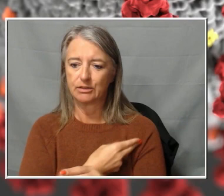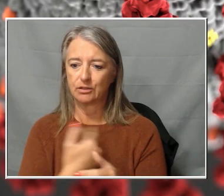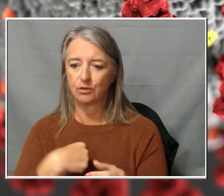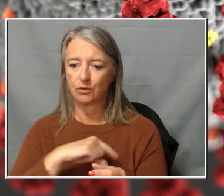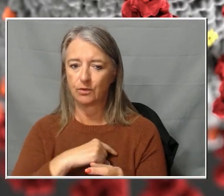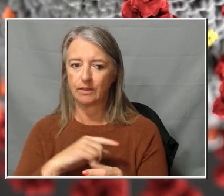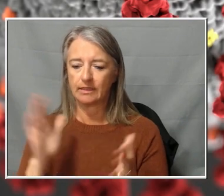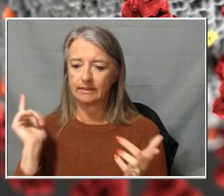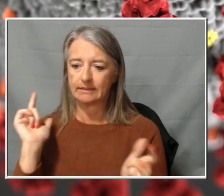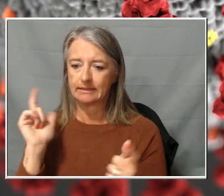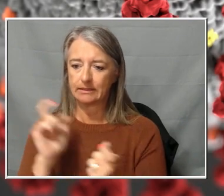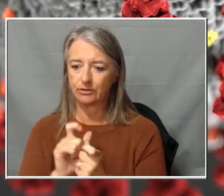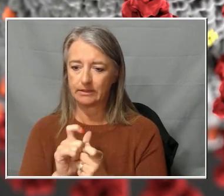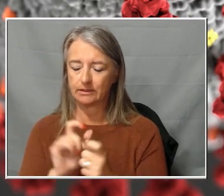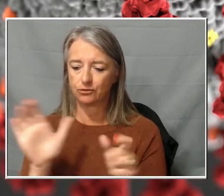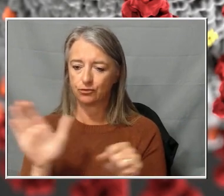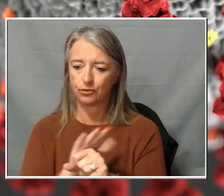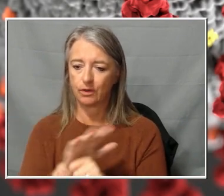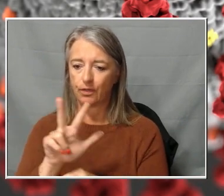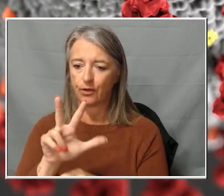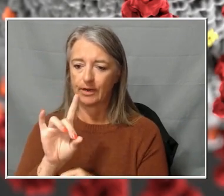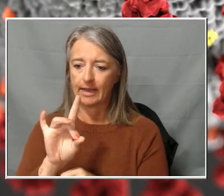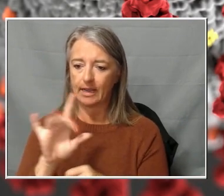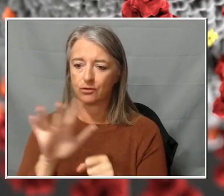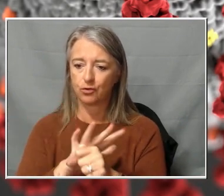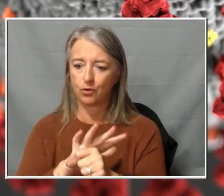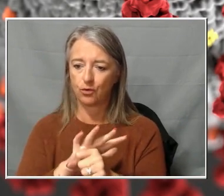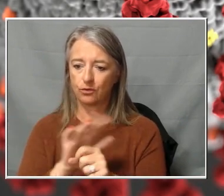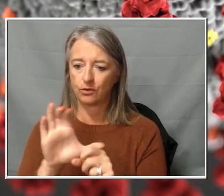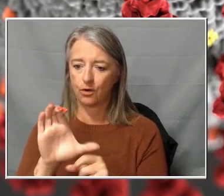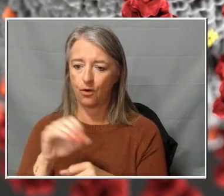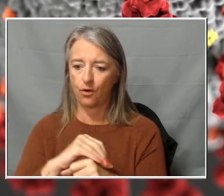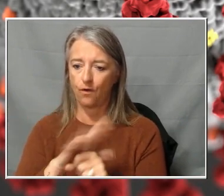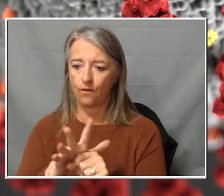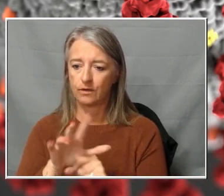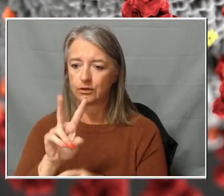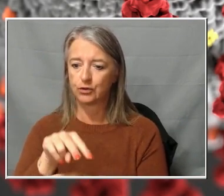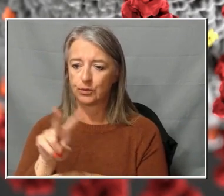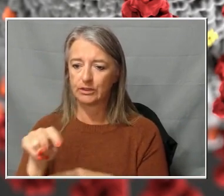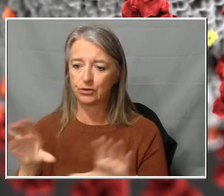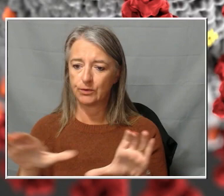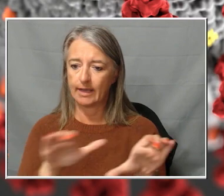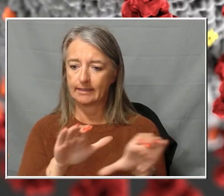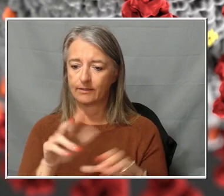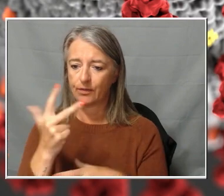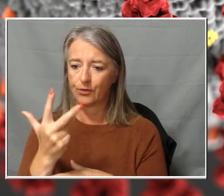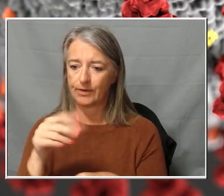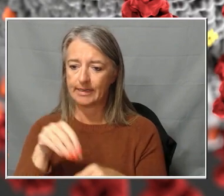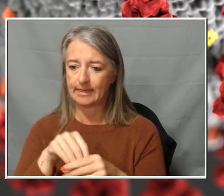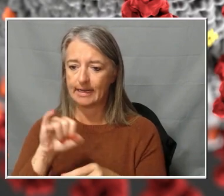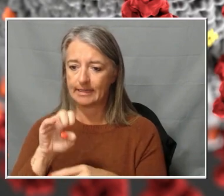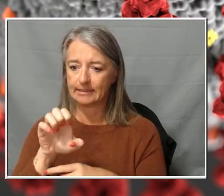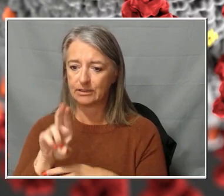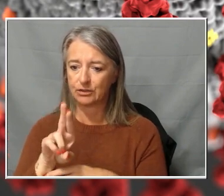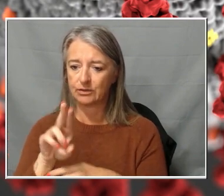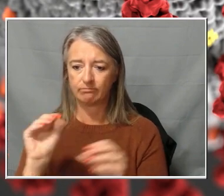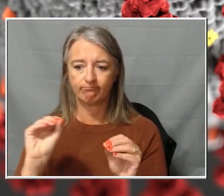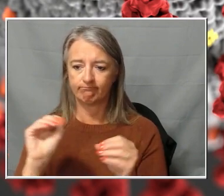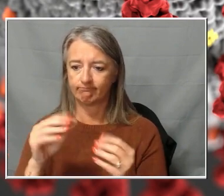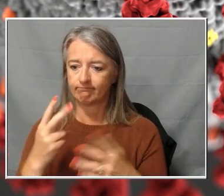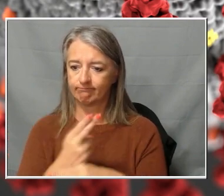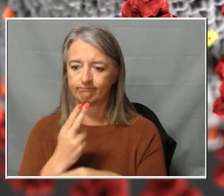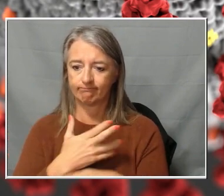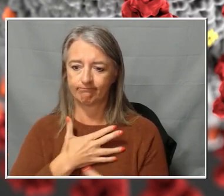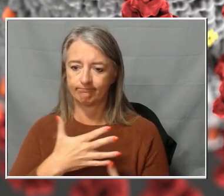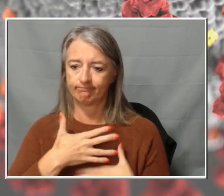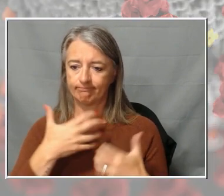a decrease in our total cases, 38 total cases. Only 22 active and 3 in the ICU and none on the ventilator. So that is a